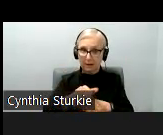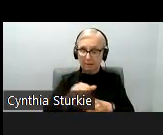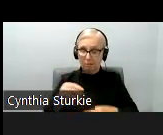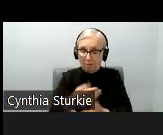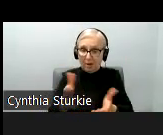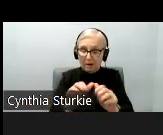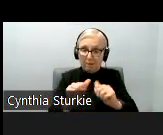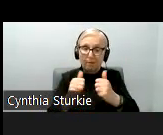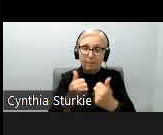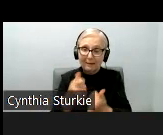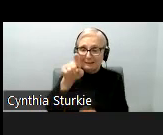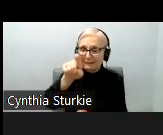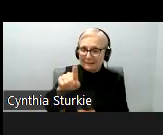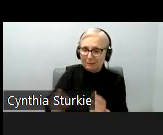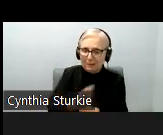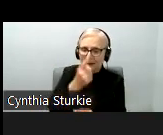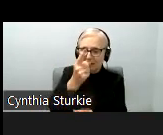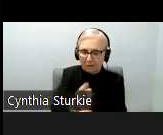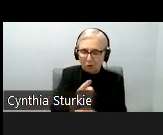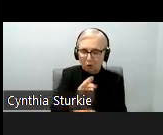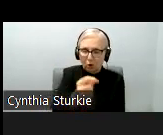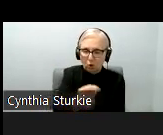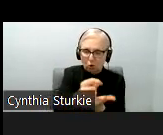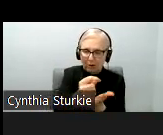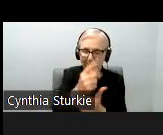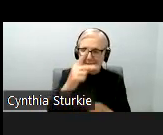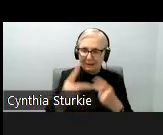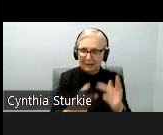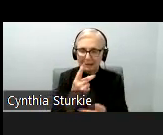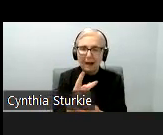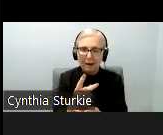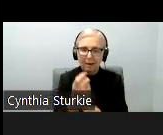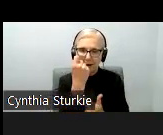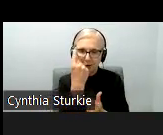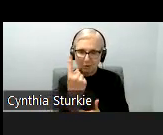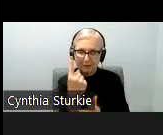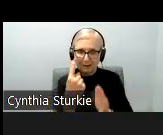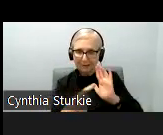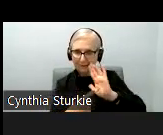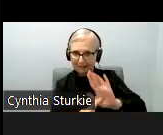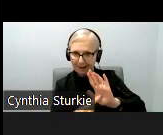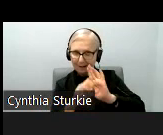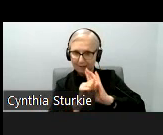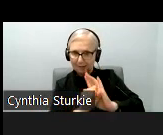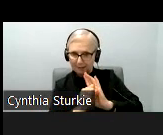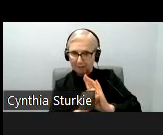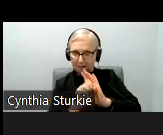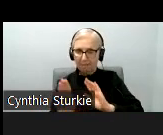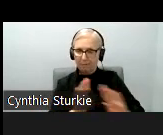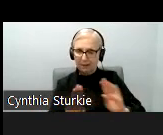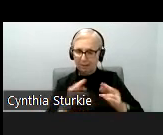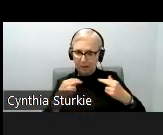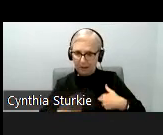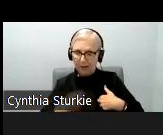agency needs to be appropriate to the treatment type that includes understanding signs and symptoms of behavioral health and